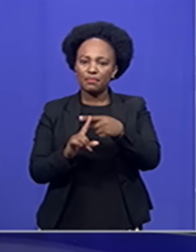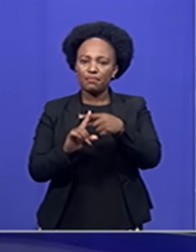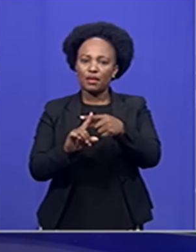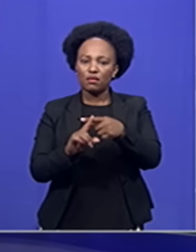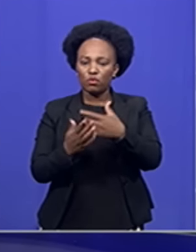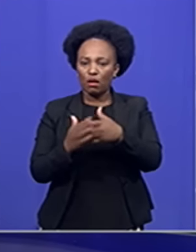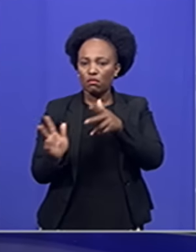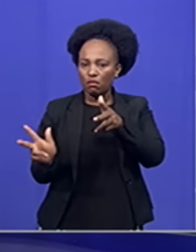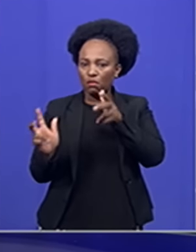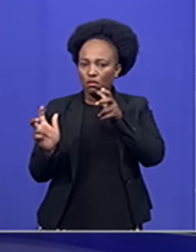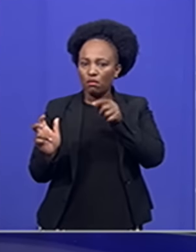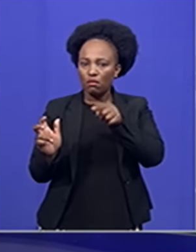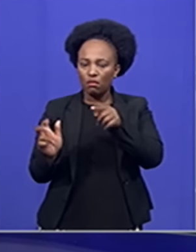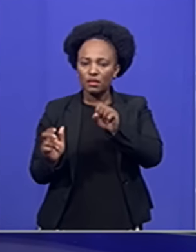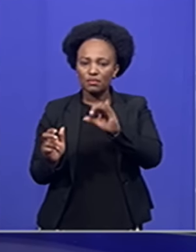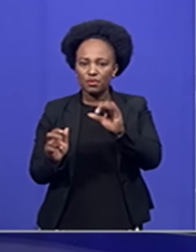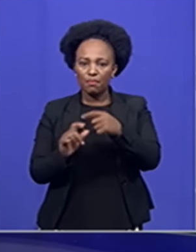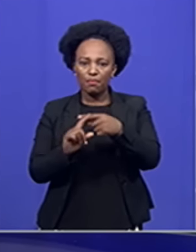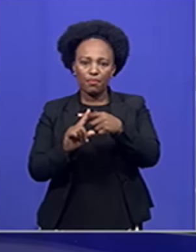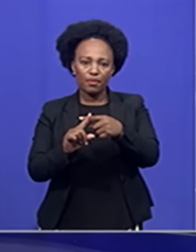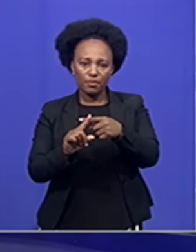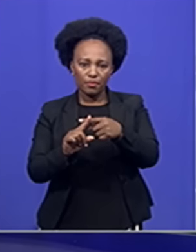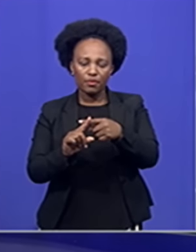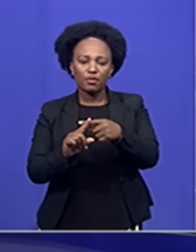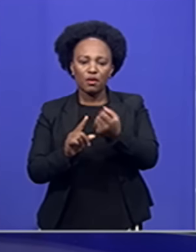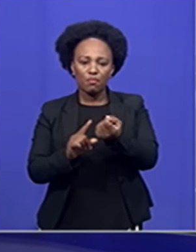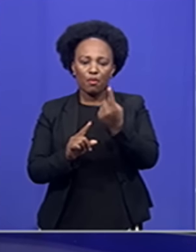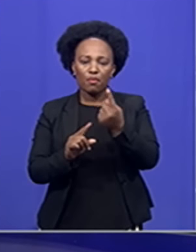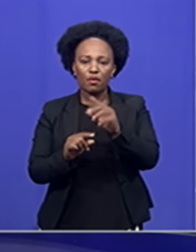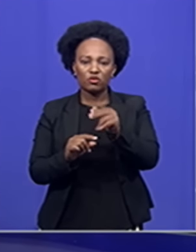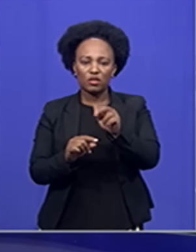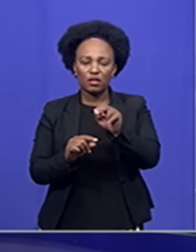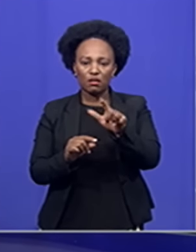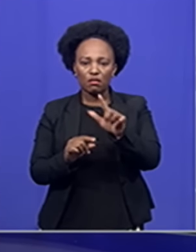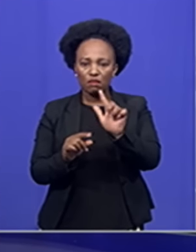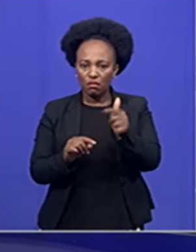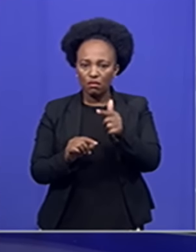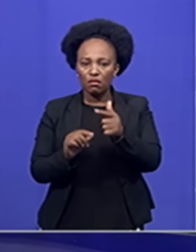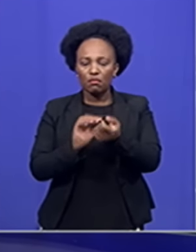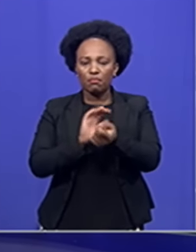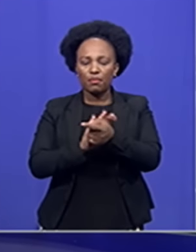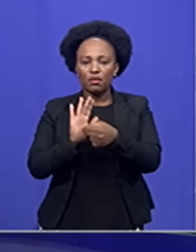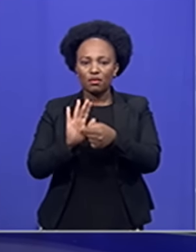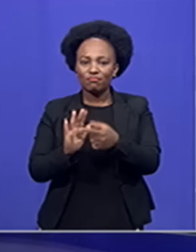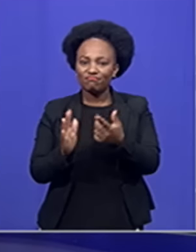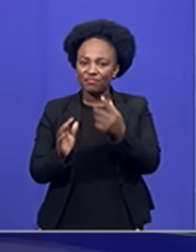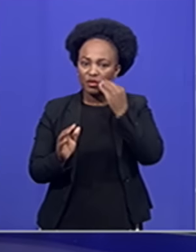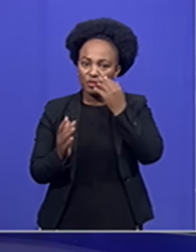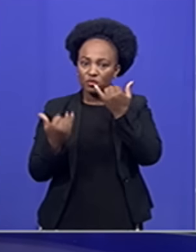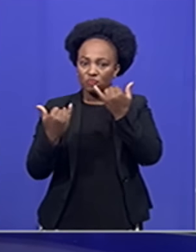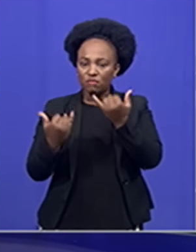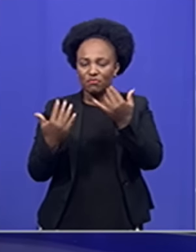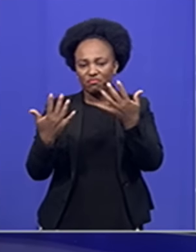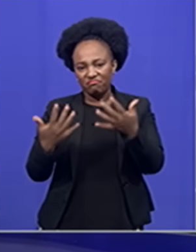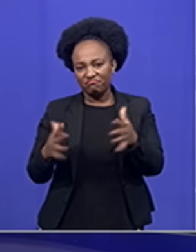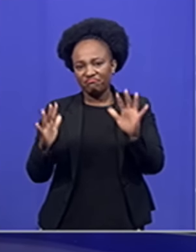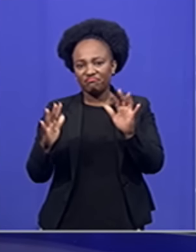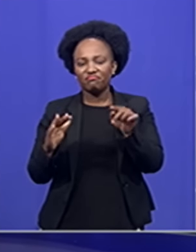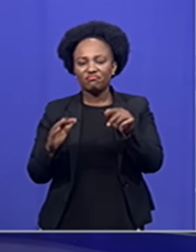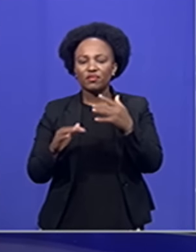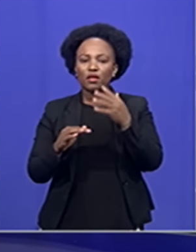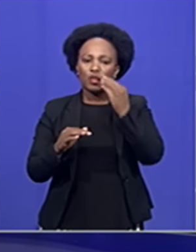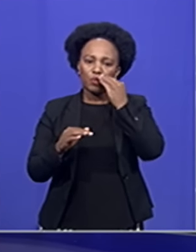wa kgwata konotswana ya SABC pop-up channel gomme o tla bogela ditiragalo tše ka moka bagešo tša rena bošegong bja lehono di felela mo go pela